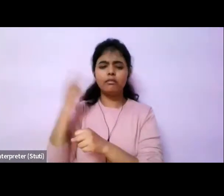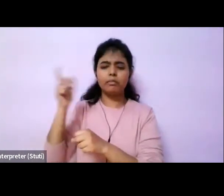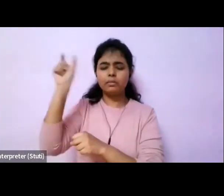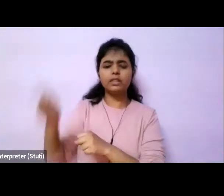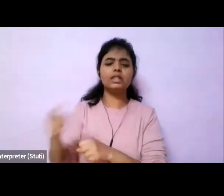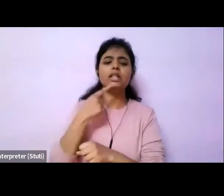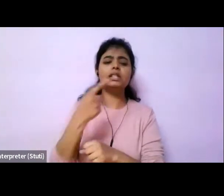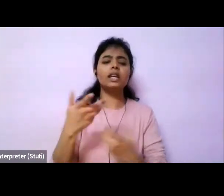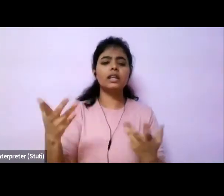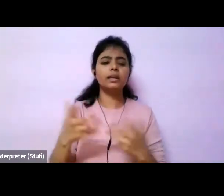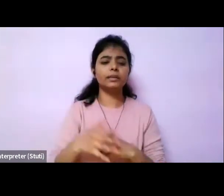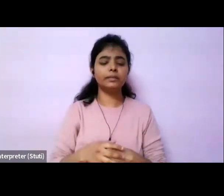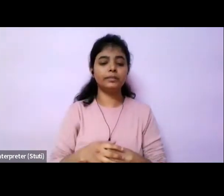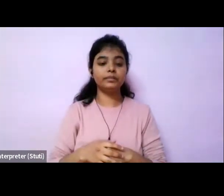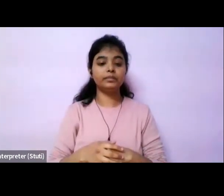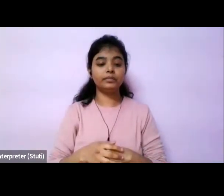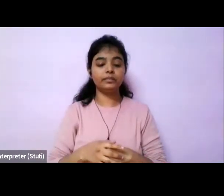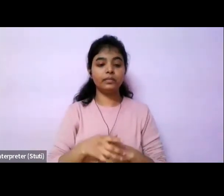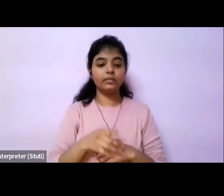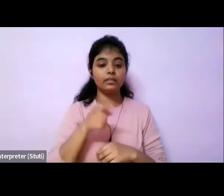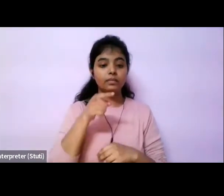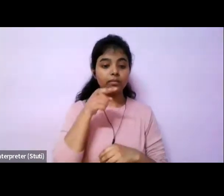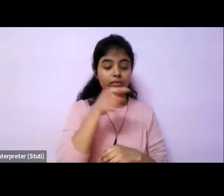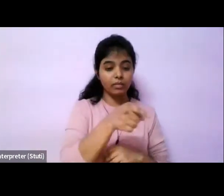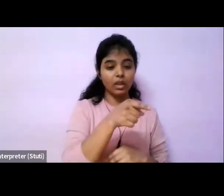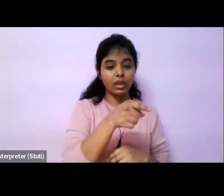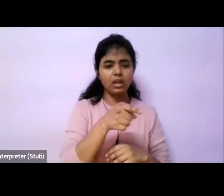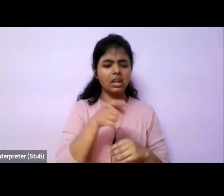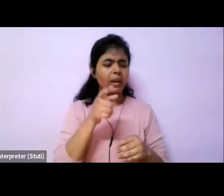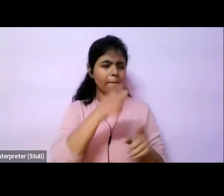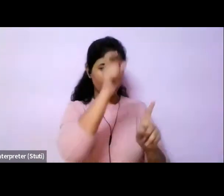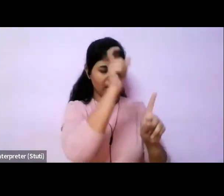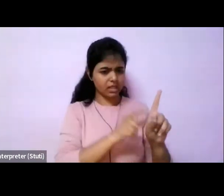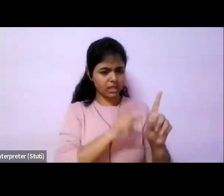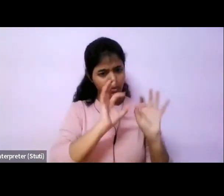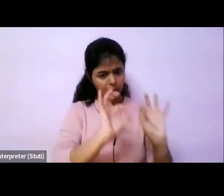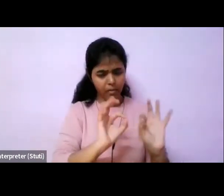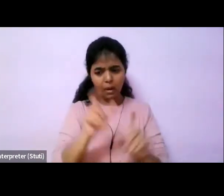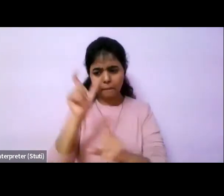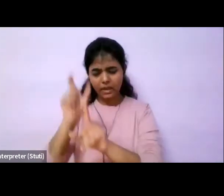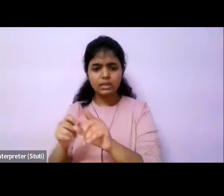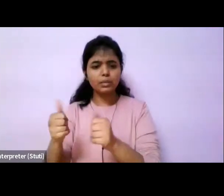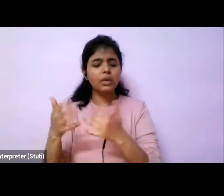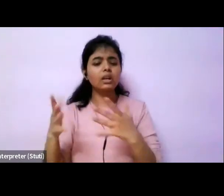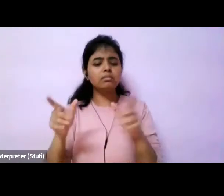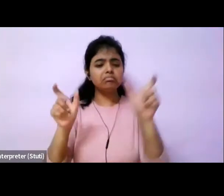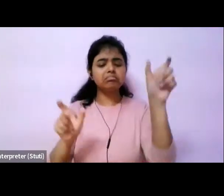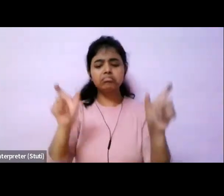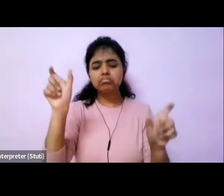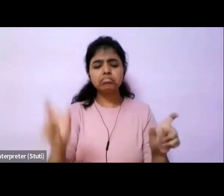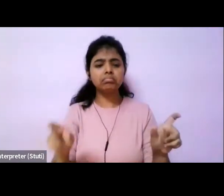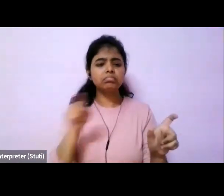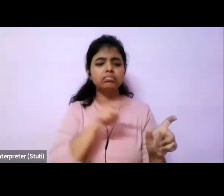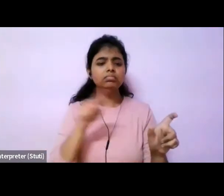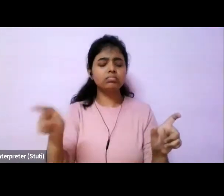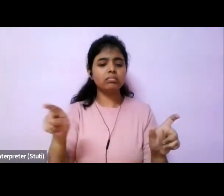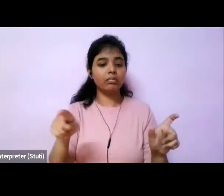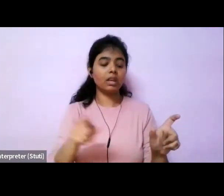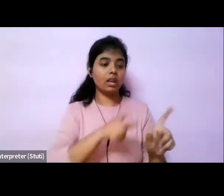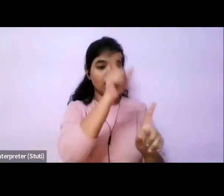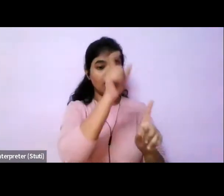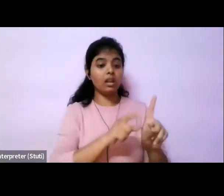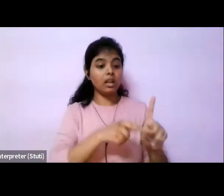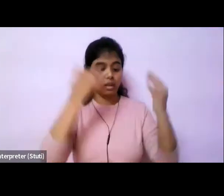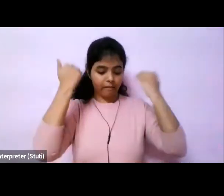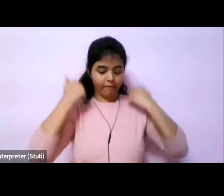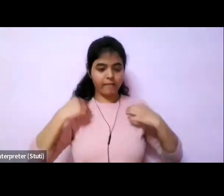stigma, differentiates between discredited and discreditable bodies. The former are individuals whose stigma is visible, as in the case of